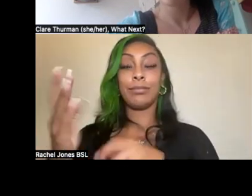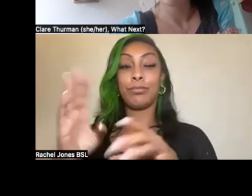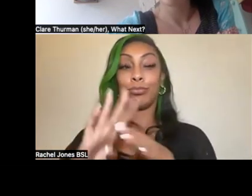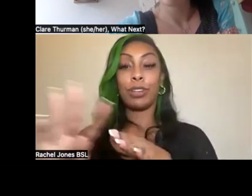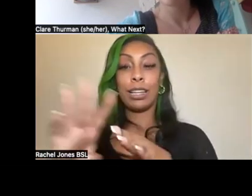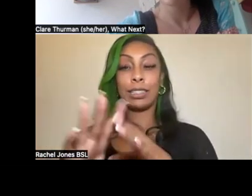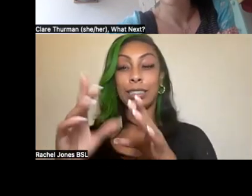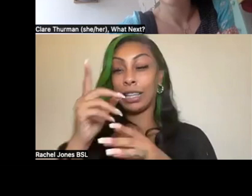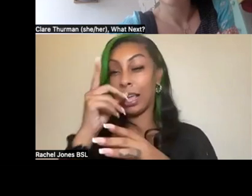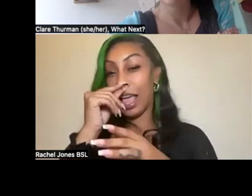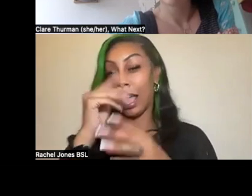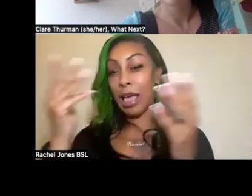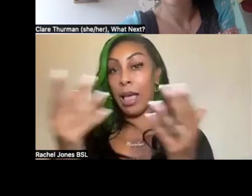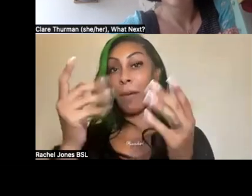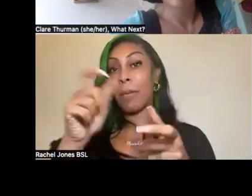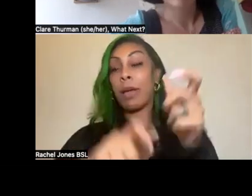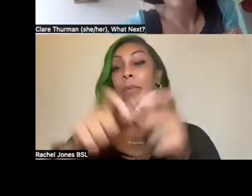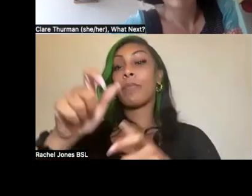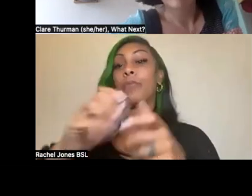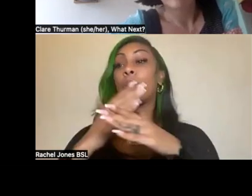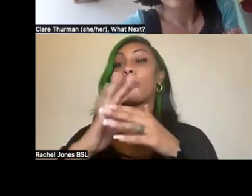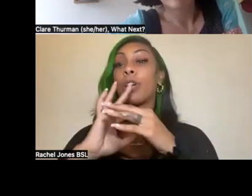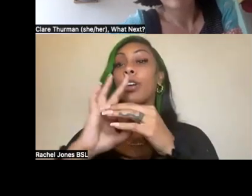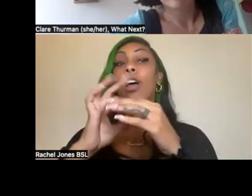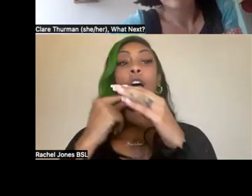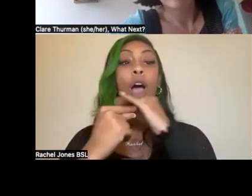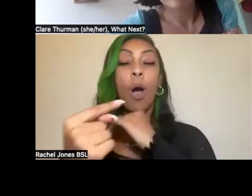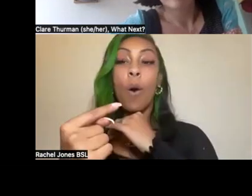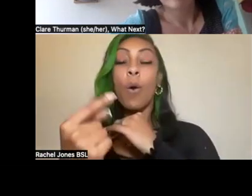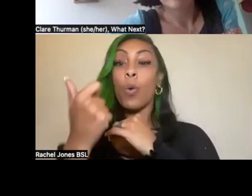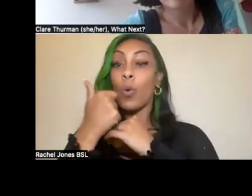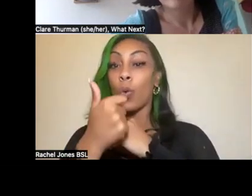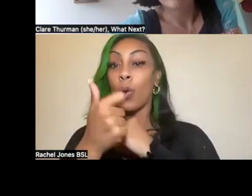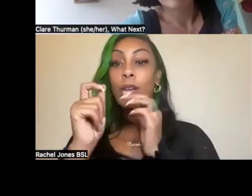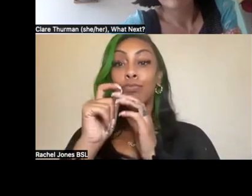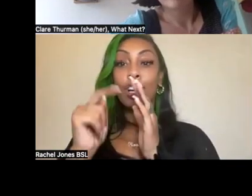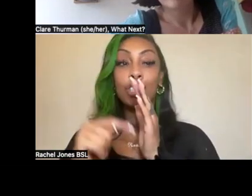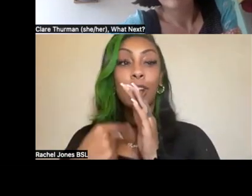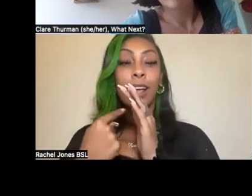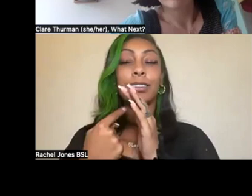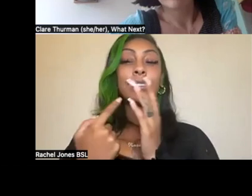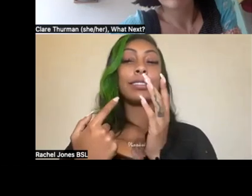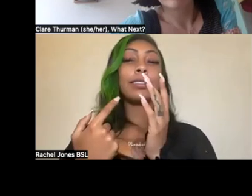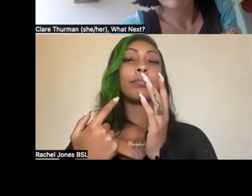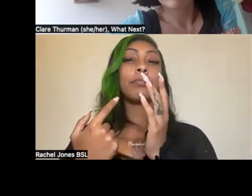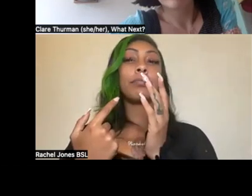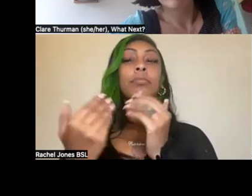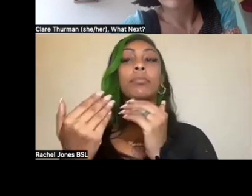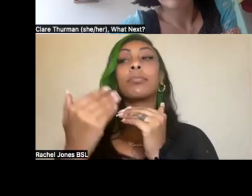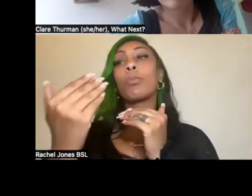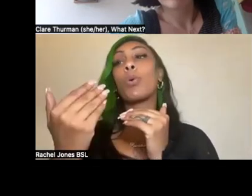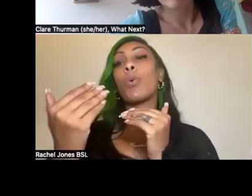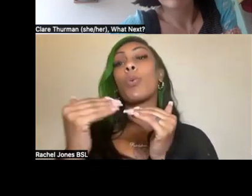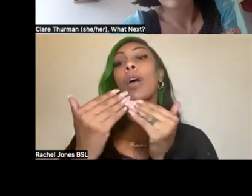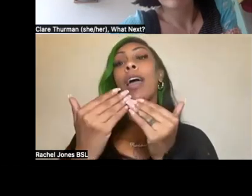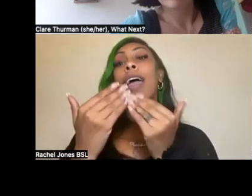people working on their own with good projects to be able to get a more equitable share